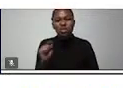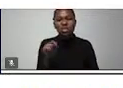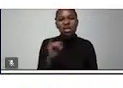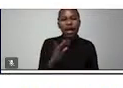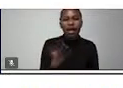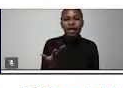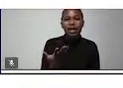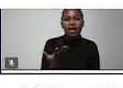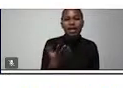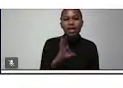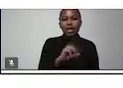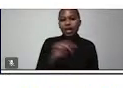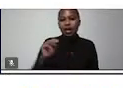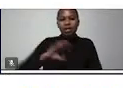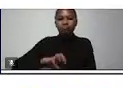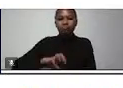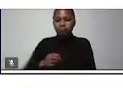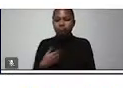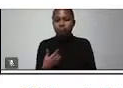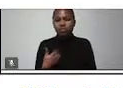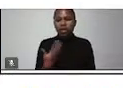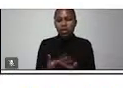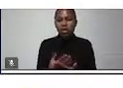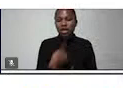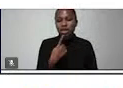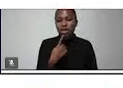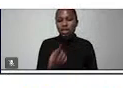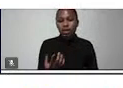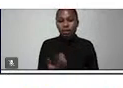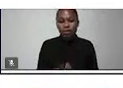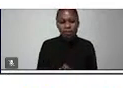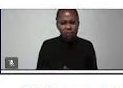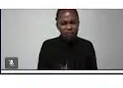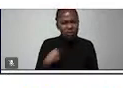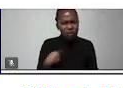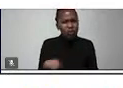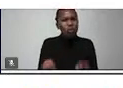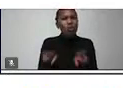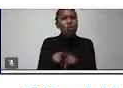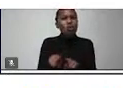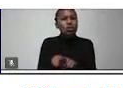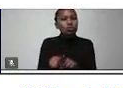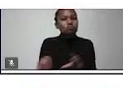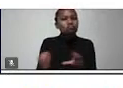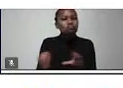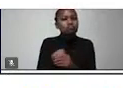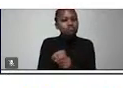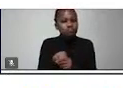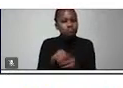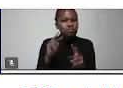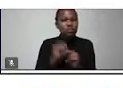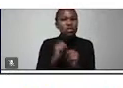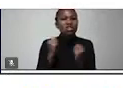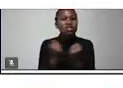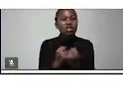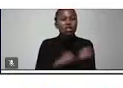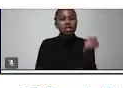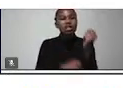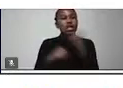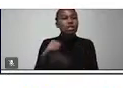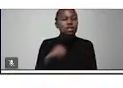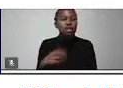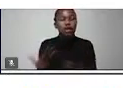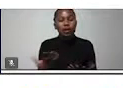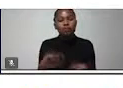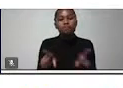provinces. But in our case, I must mention that we are also part of the national structures, like the Agricultural